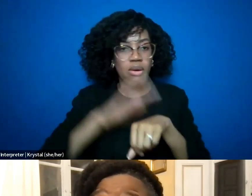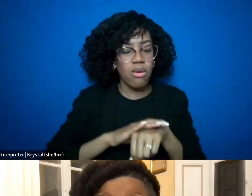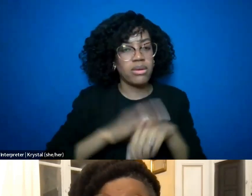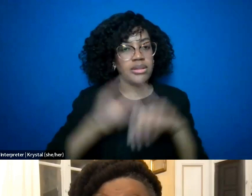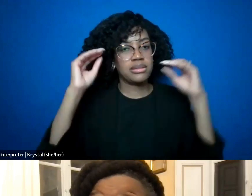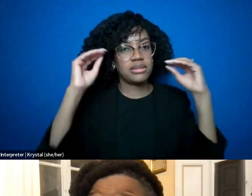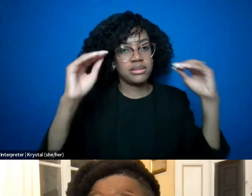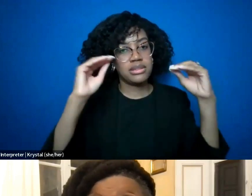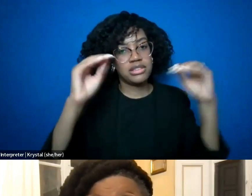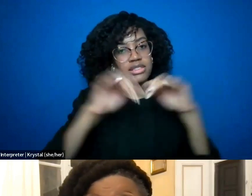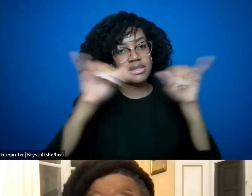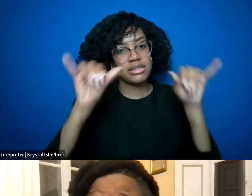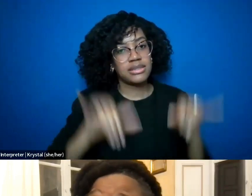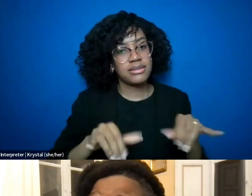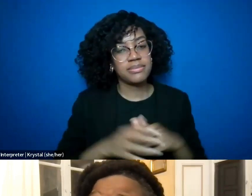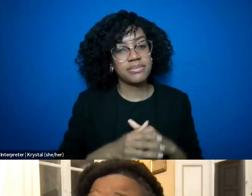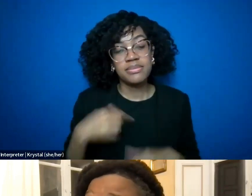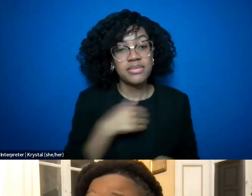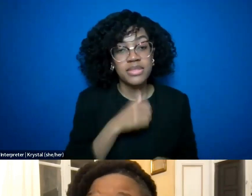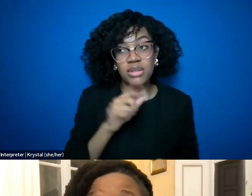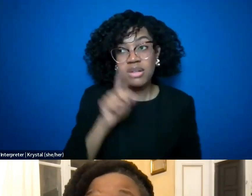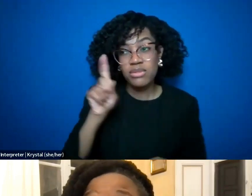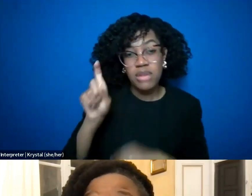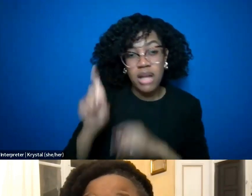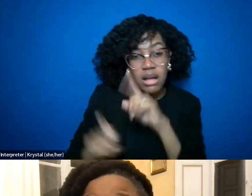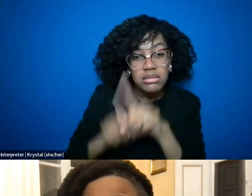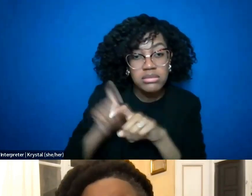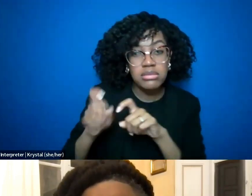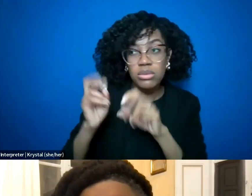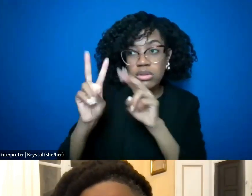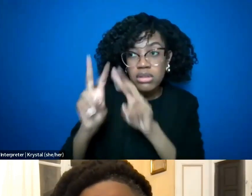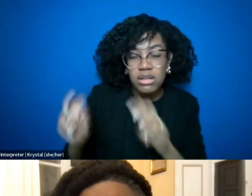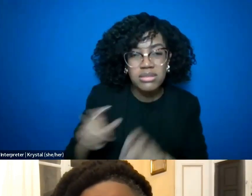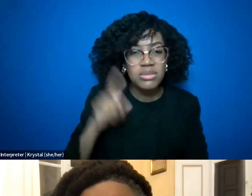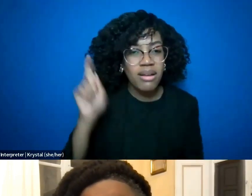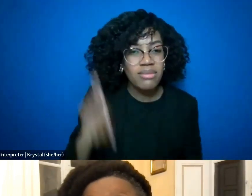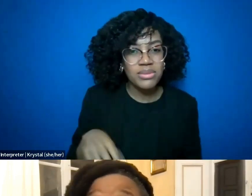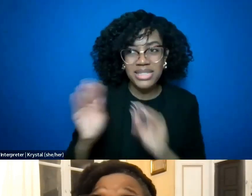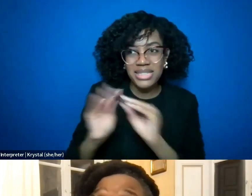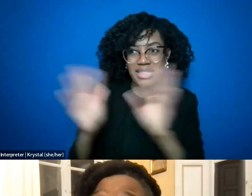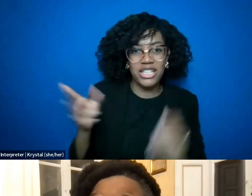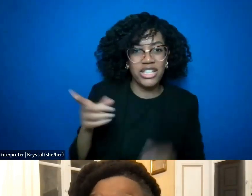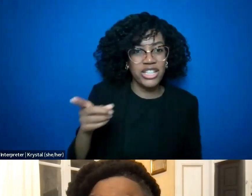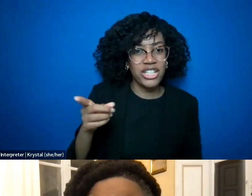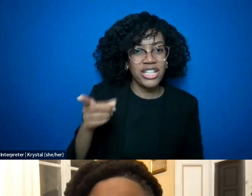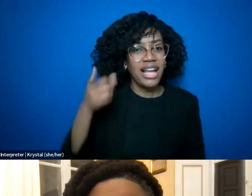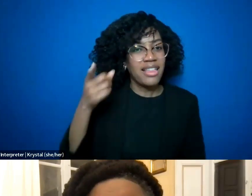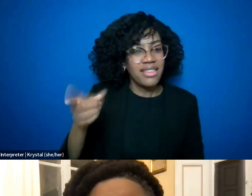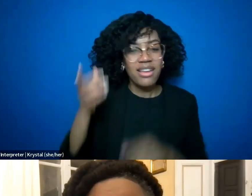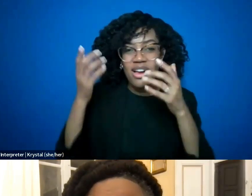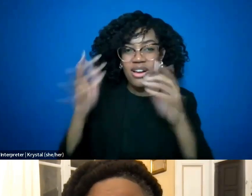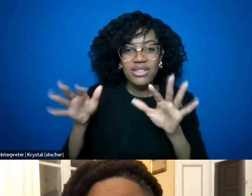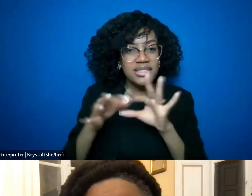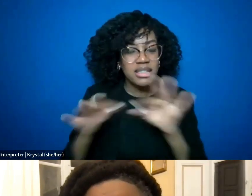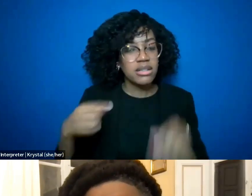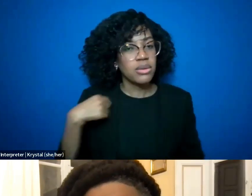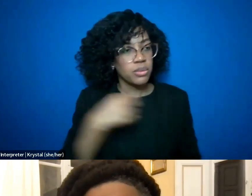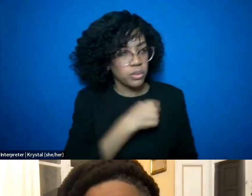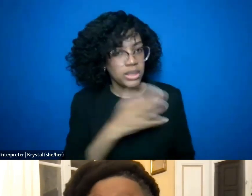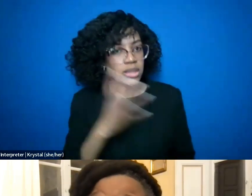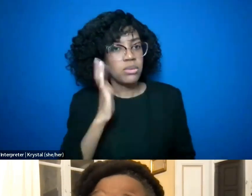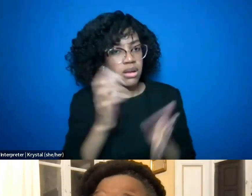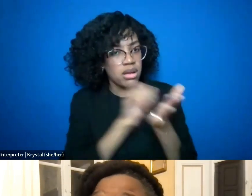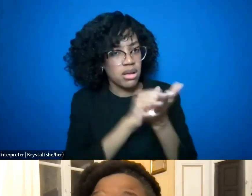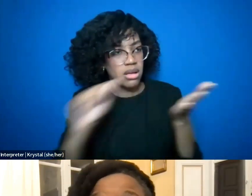speculate. They have basically said, we are going after public education. We are going after higher